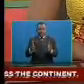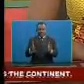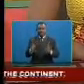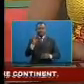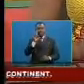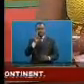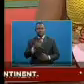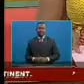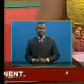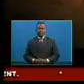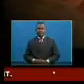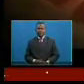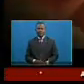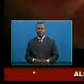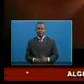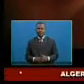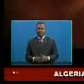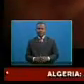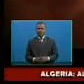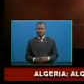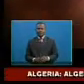IVF process.